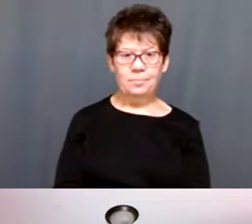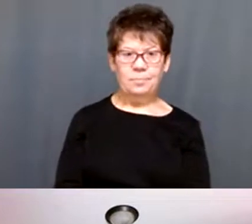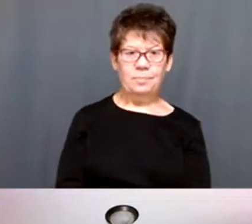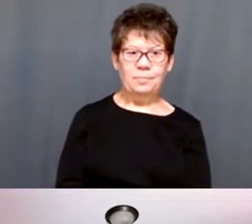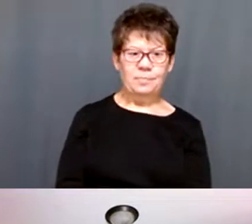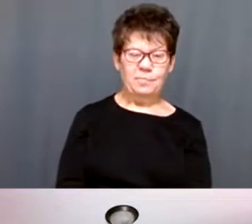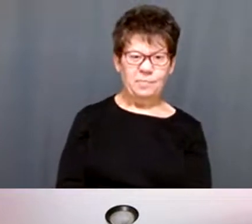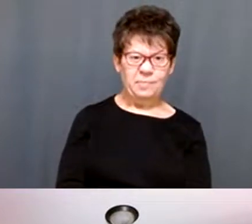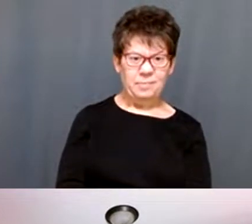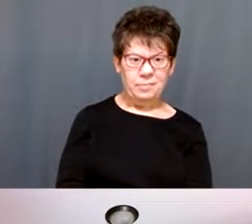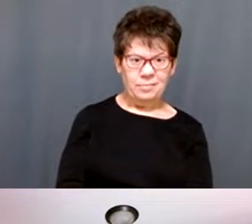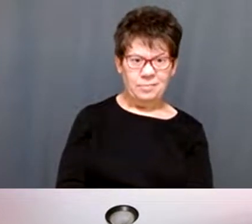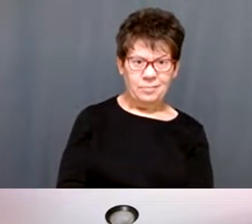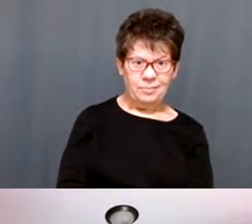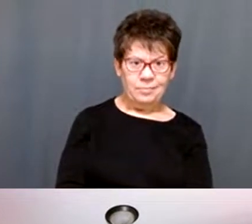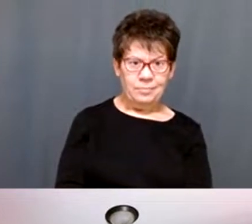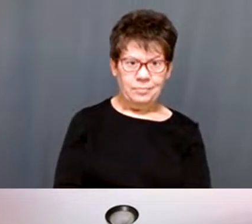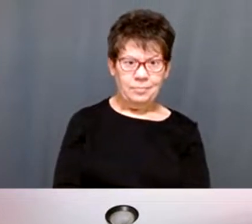And